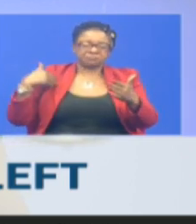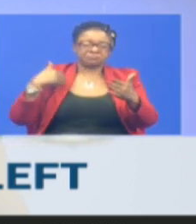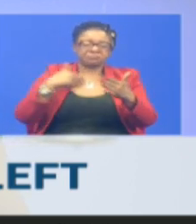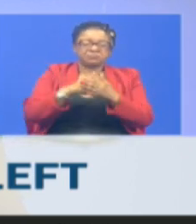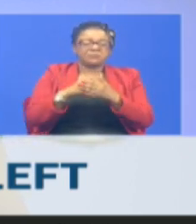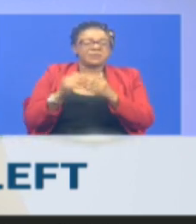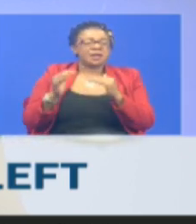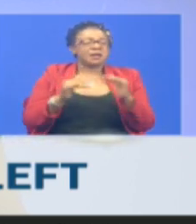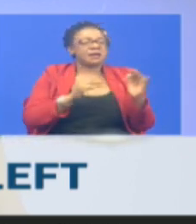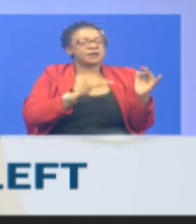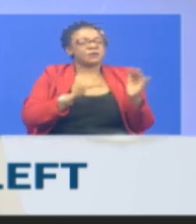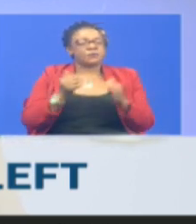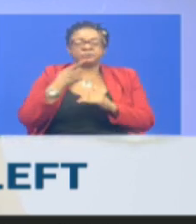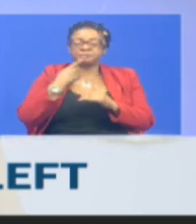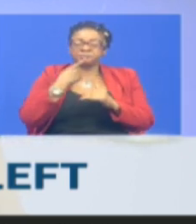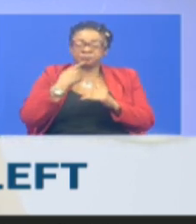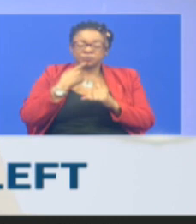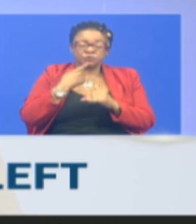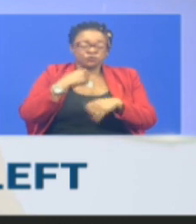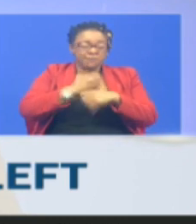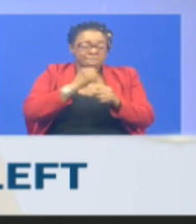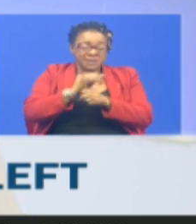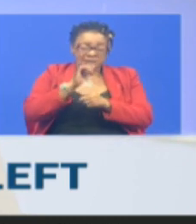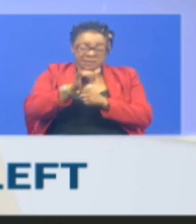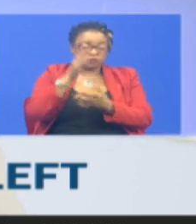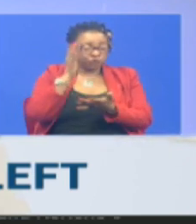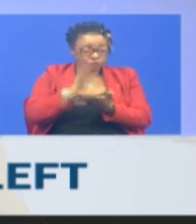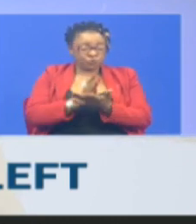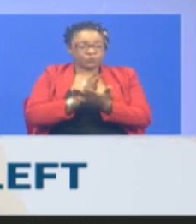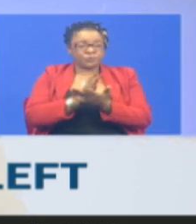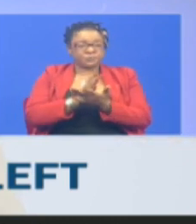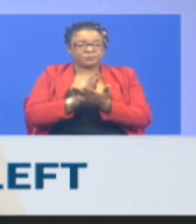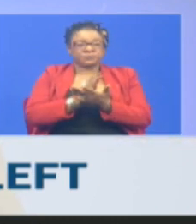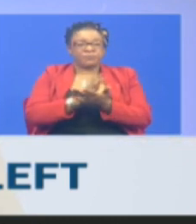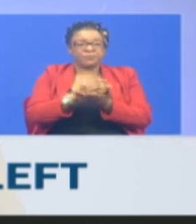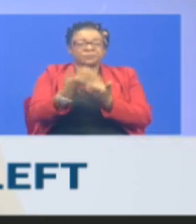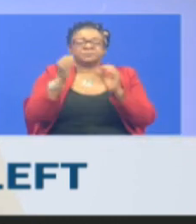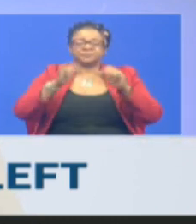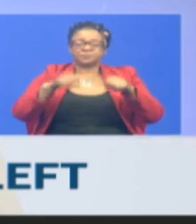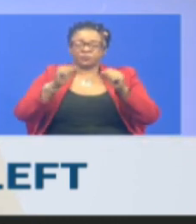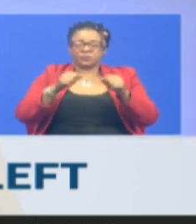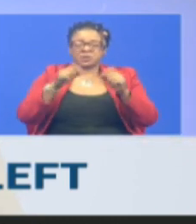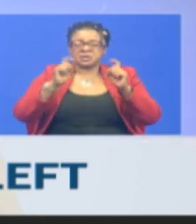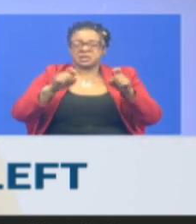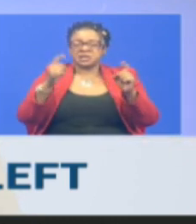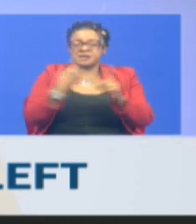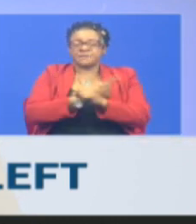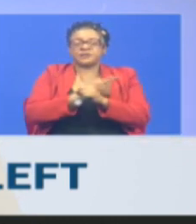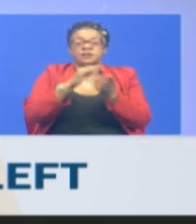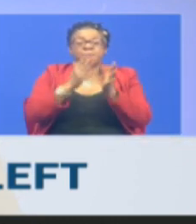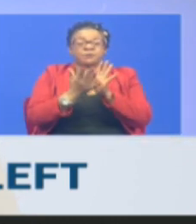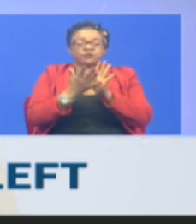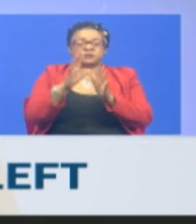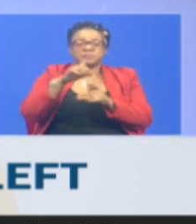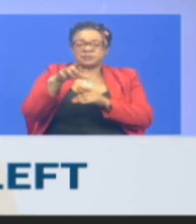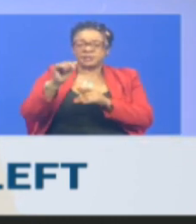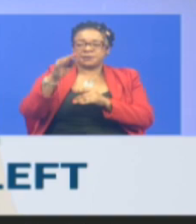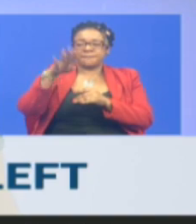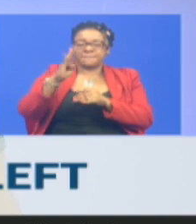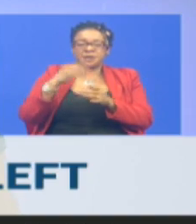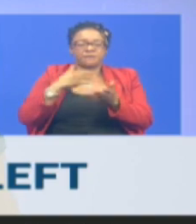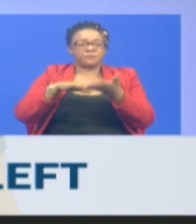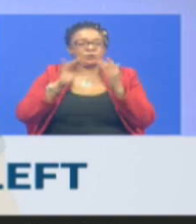that realizing this requirement for elective positions may need a different approach. Zainab Ismail has those